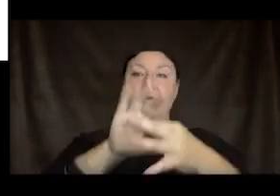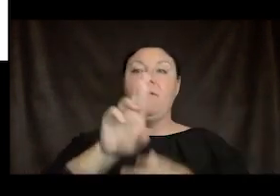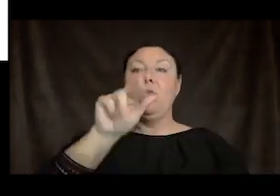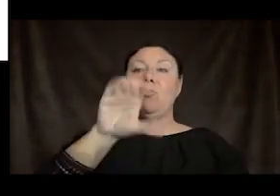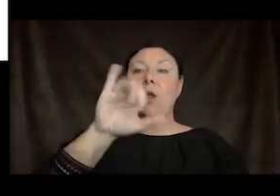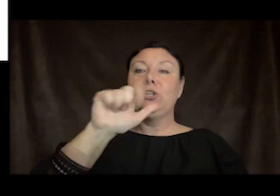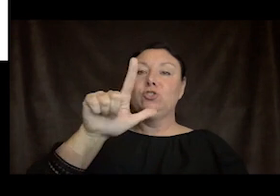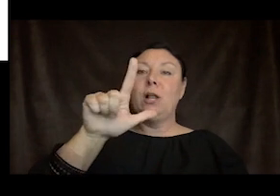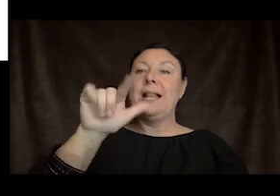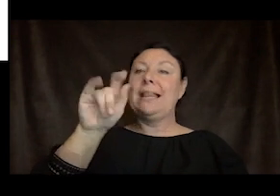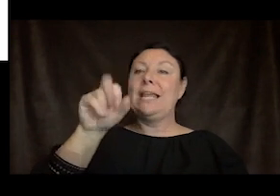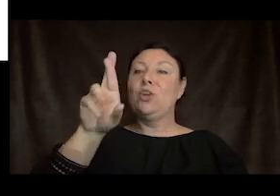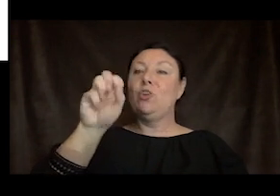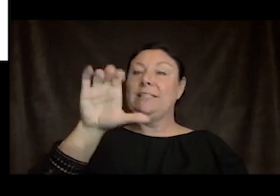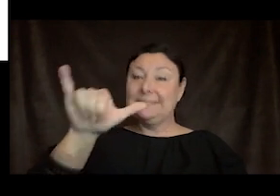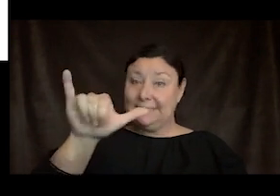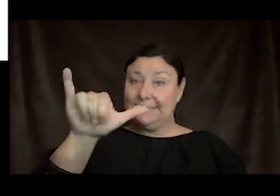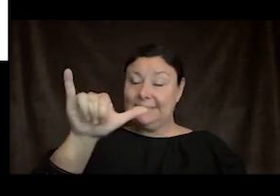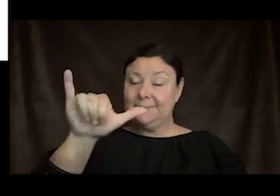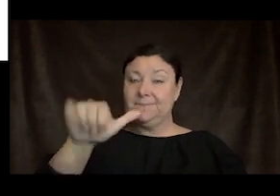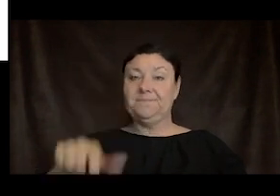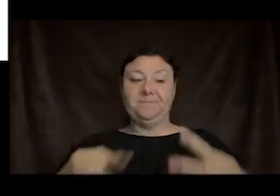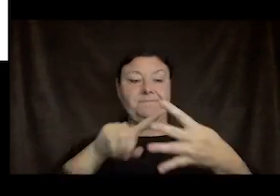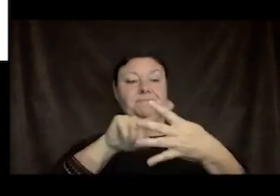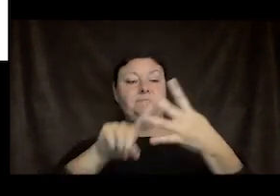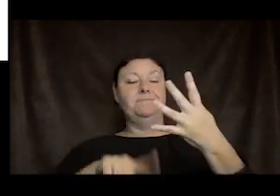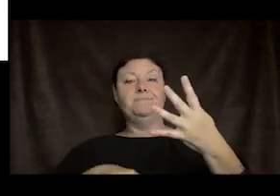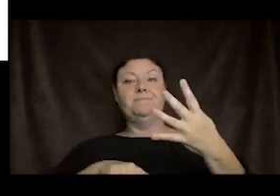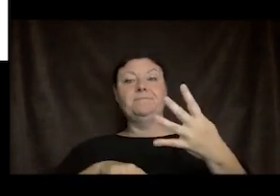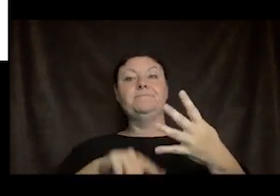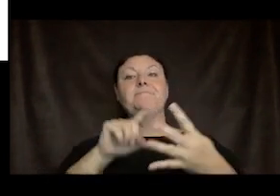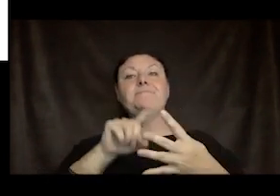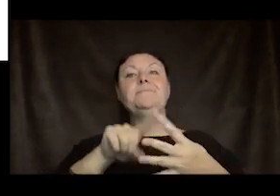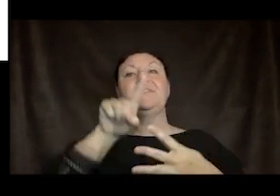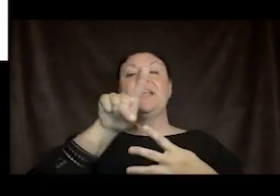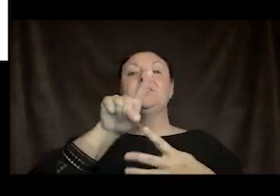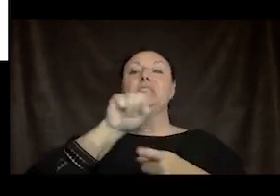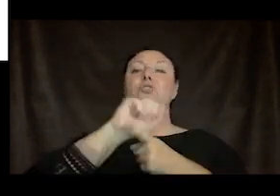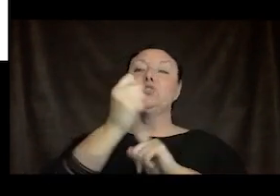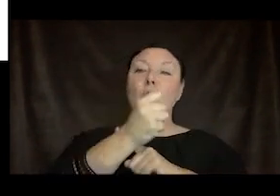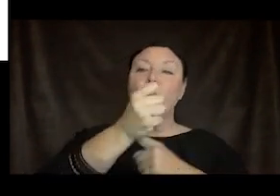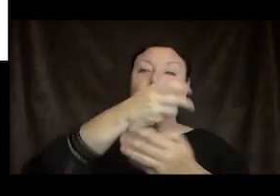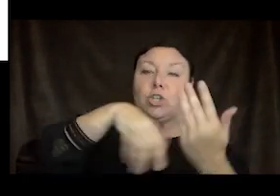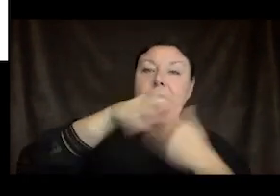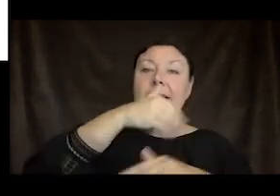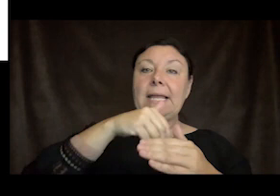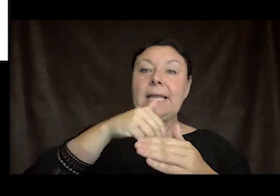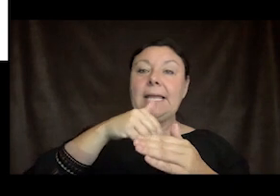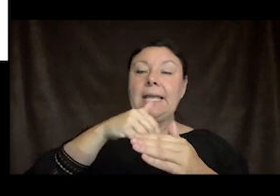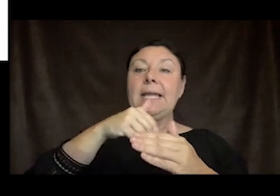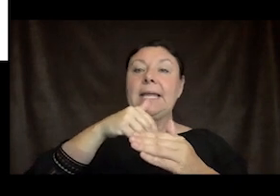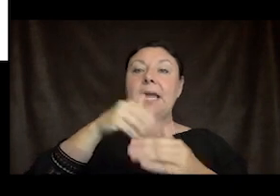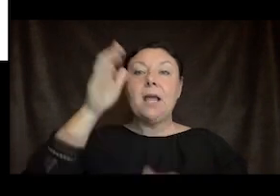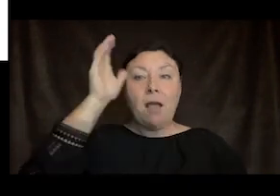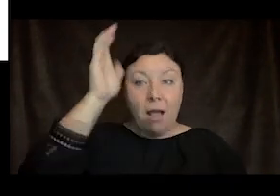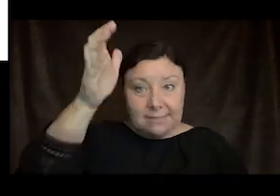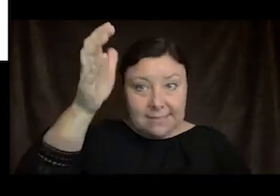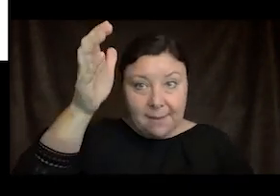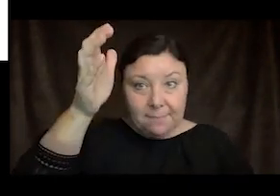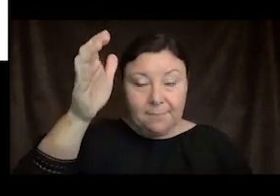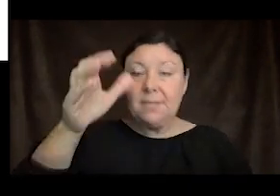literacy. Racial literacy understands a few things. First of all, it's a socially constructed concept. It's